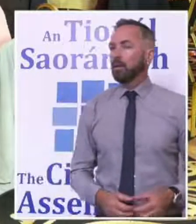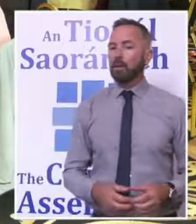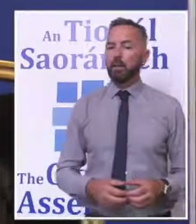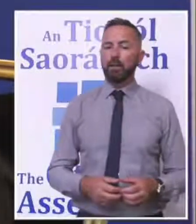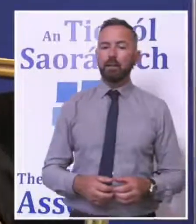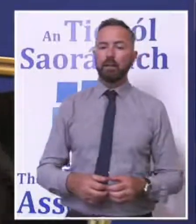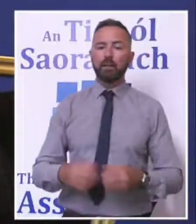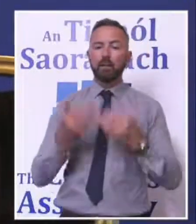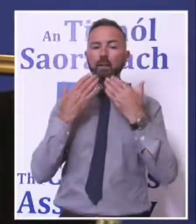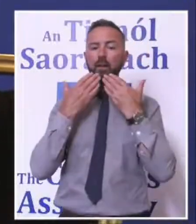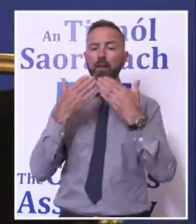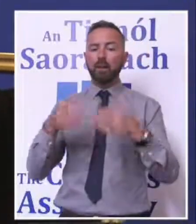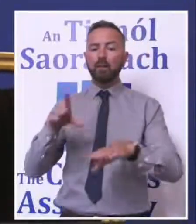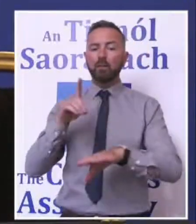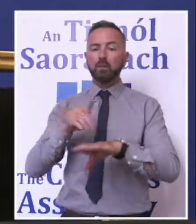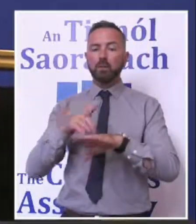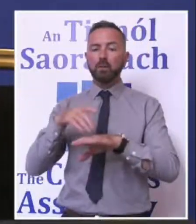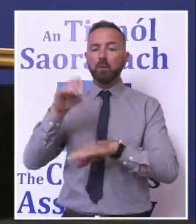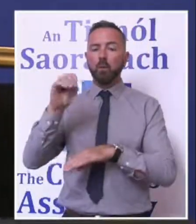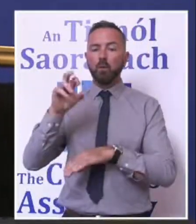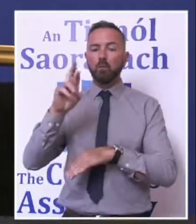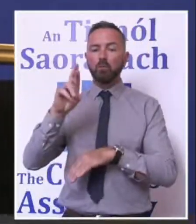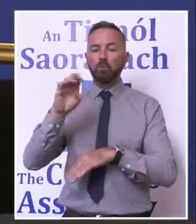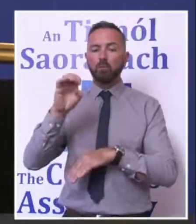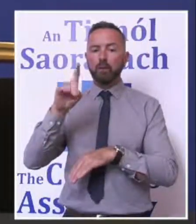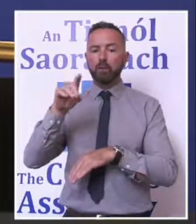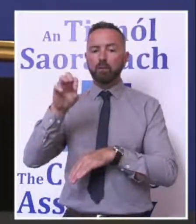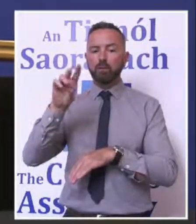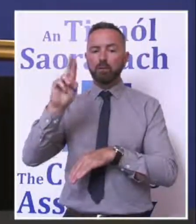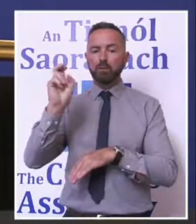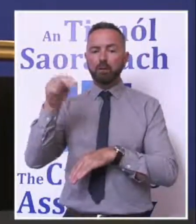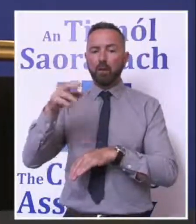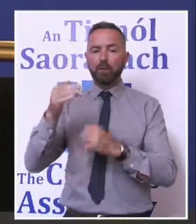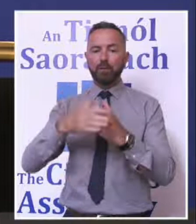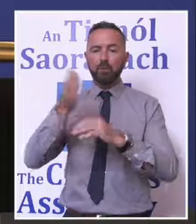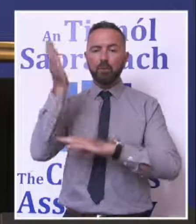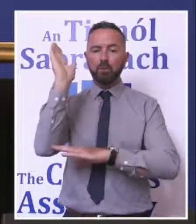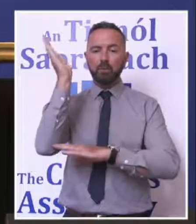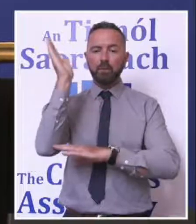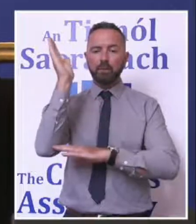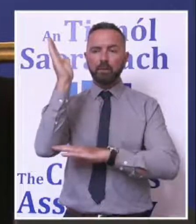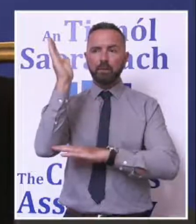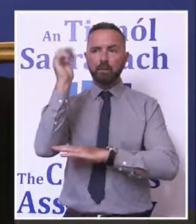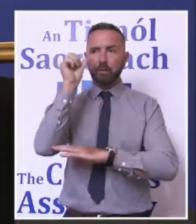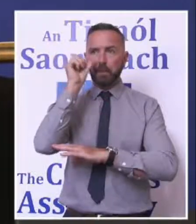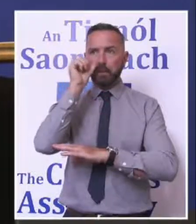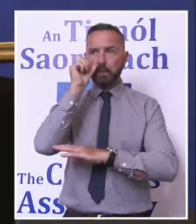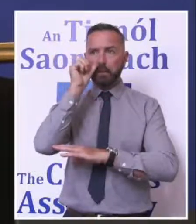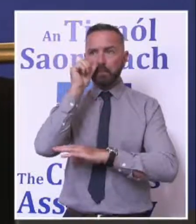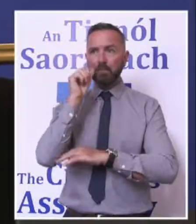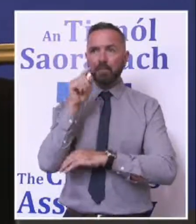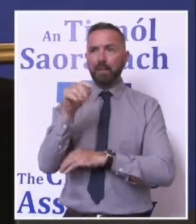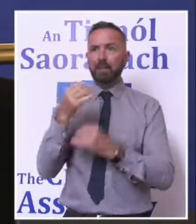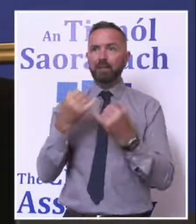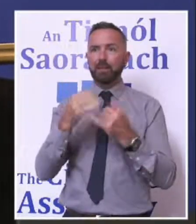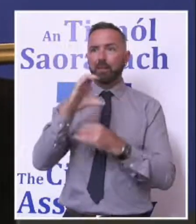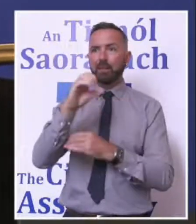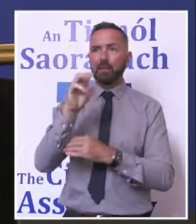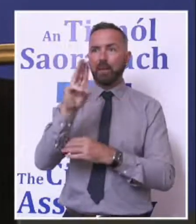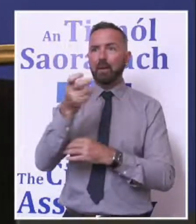Thank you, Dr. O'Riordan, for that presentation. That really is a capstone presentation